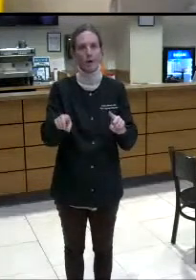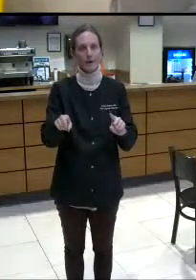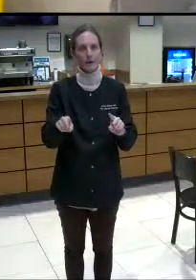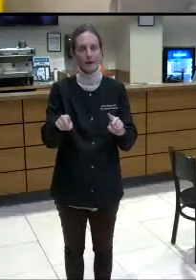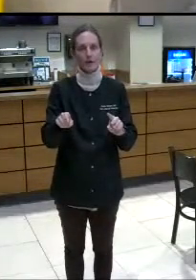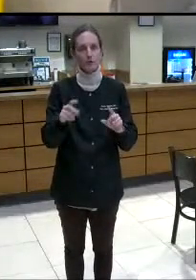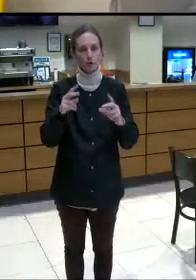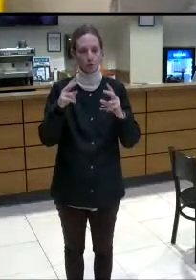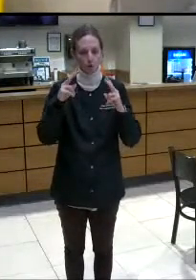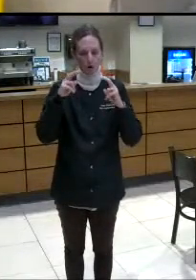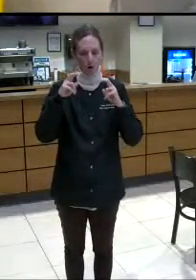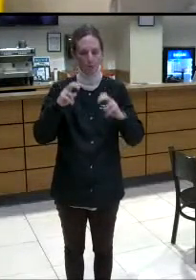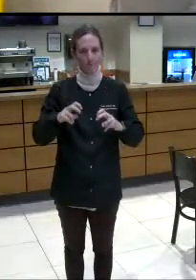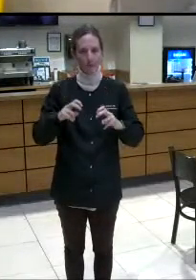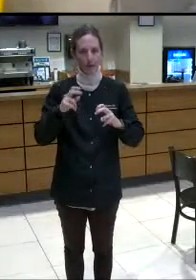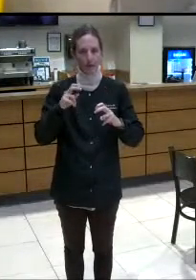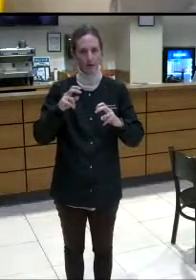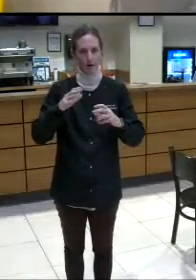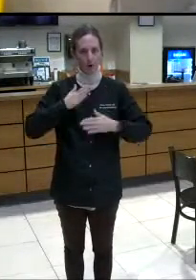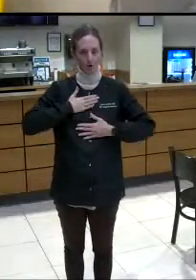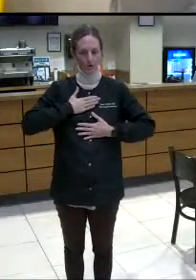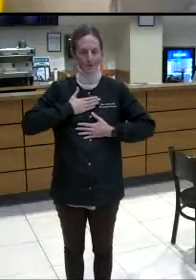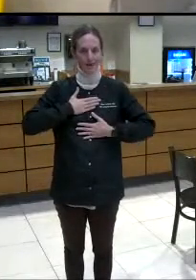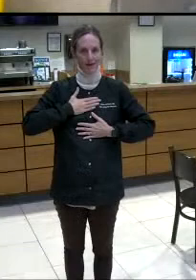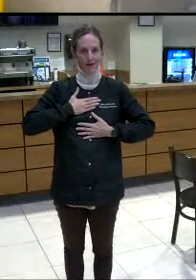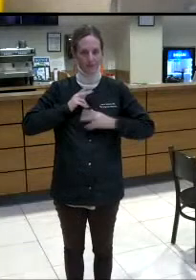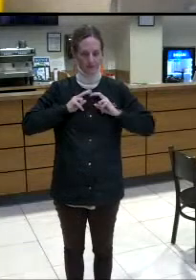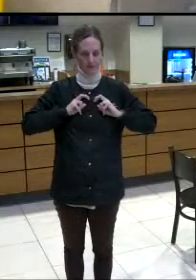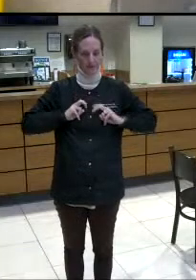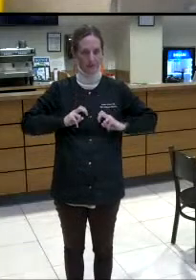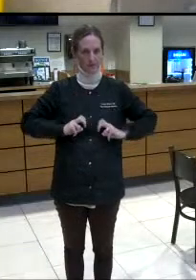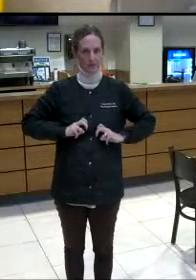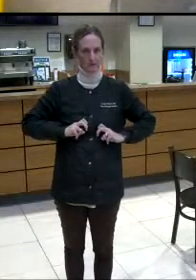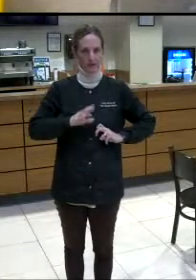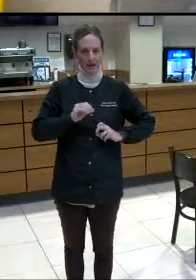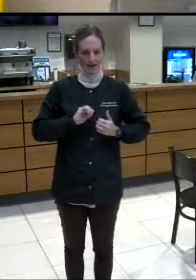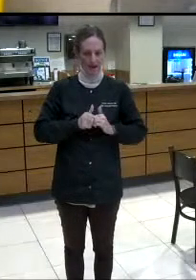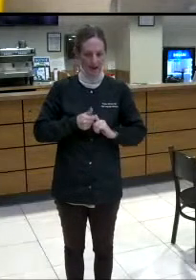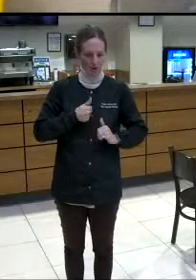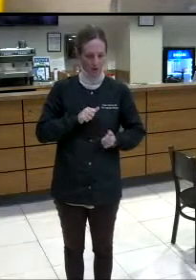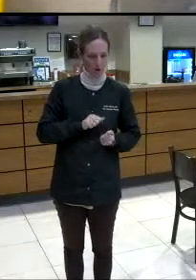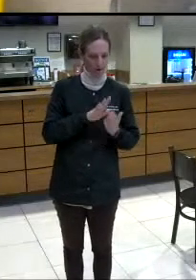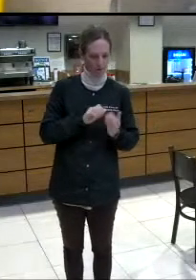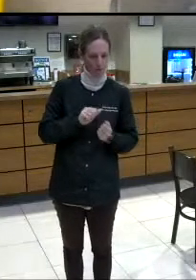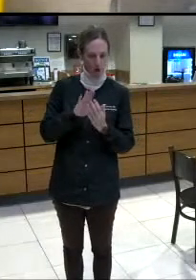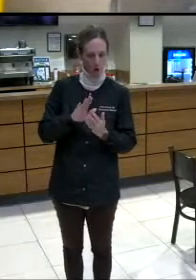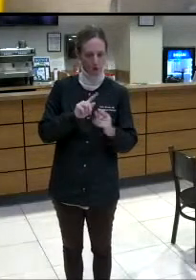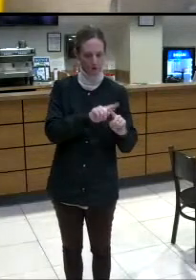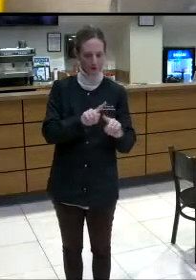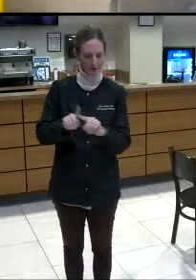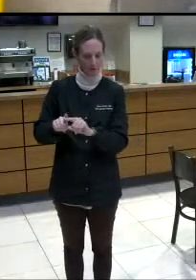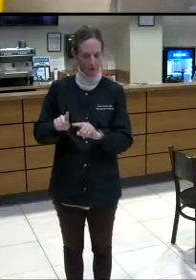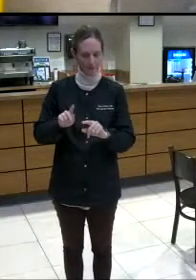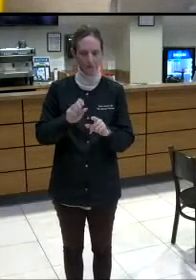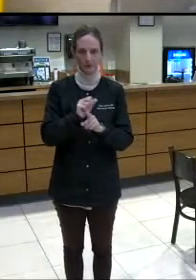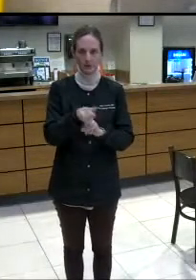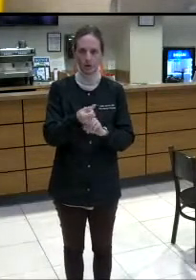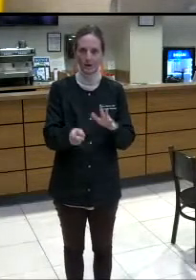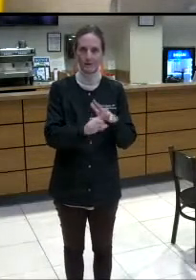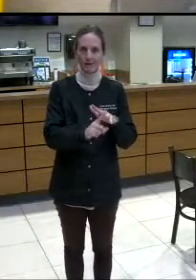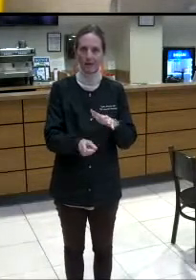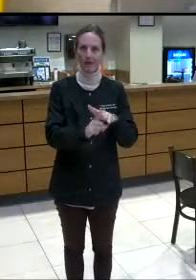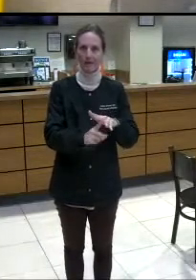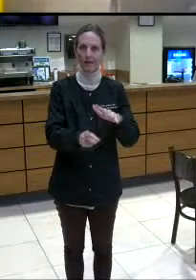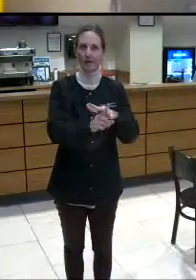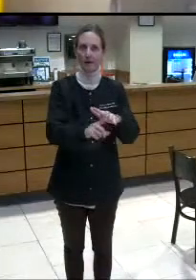our why and our own biases and how we need to approach different situations that are occurring in the school and why we are disciplining the way